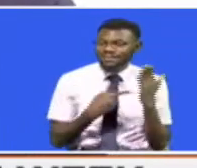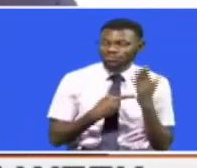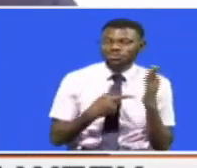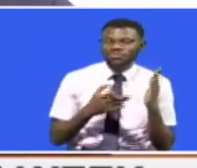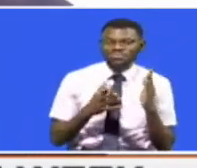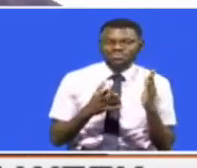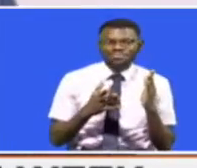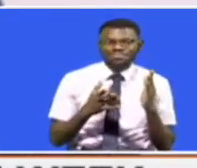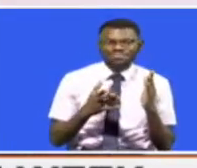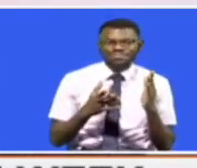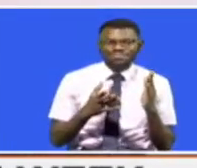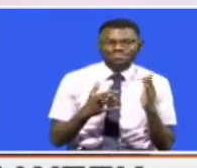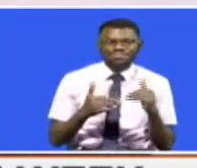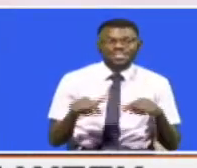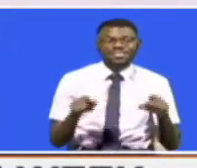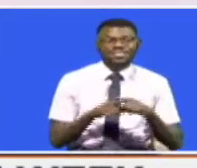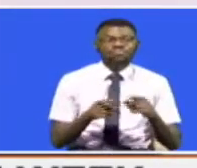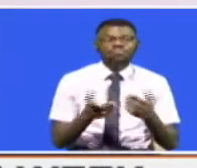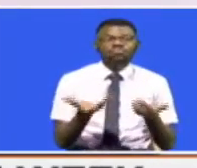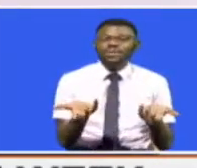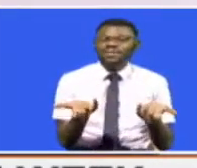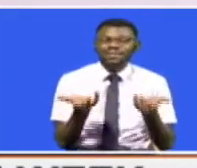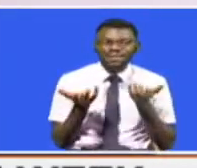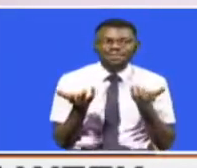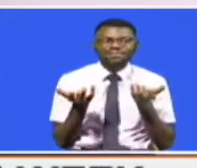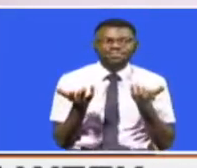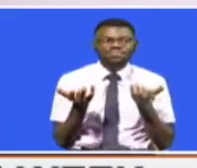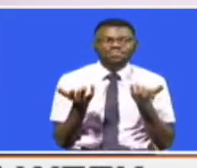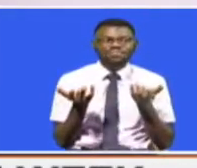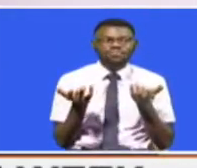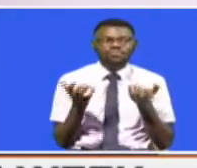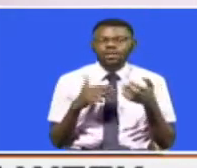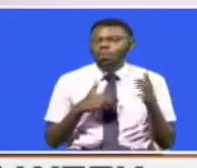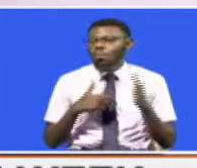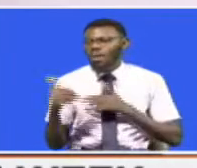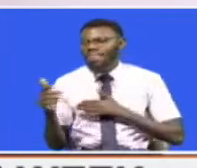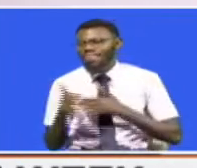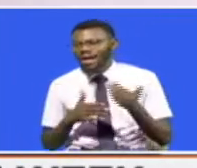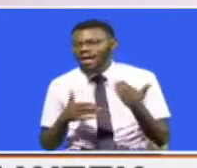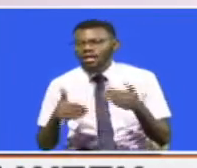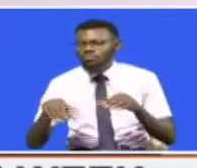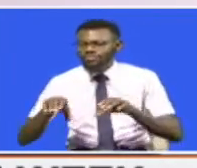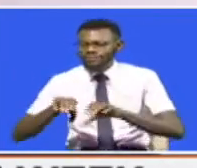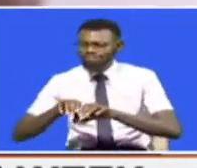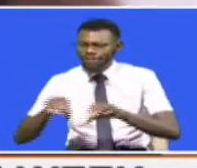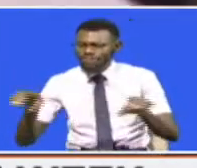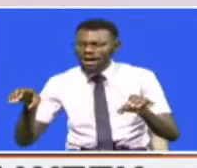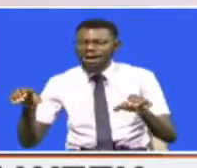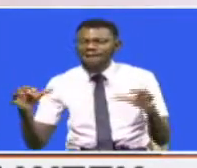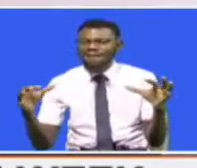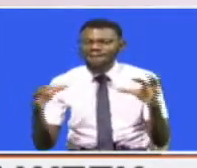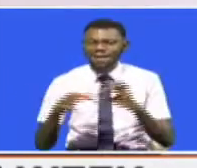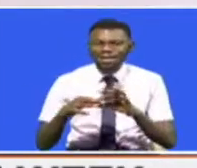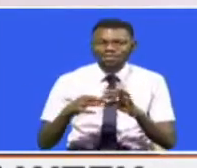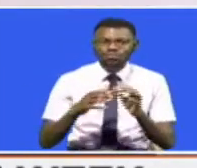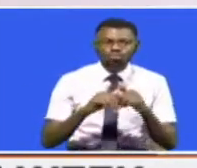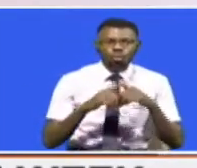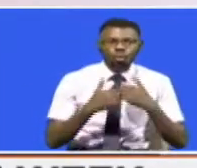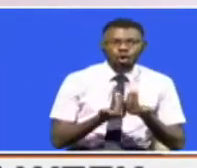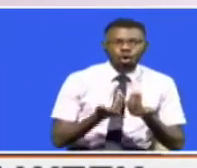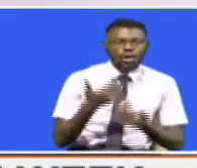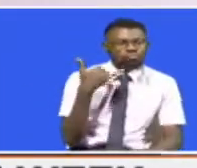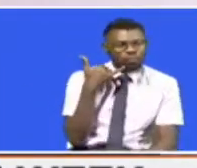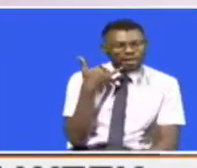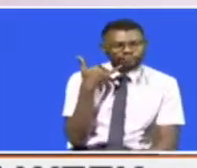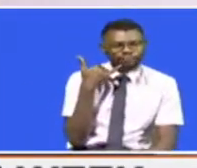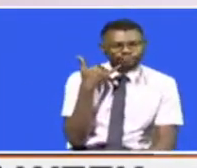not the government's agenda. So we do need to make sure that whether it be fiber infrastructure or mobile data infrastructure,